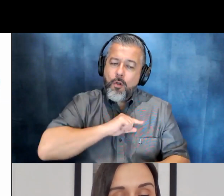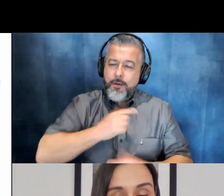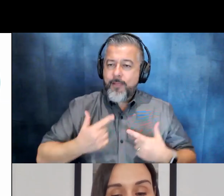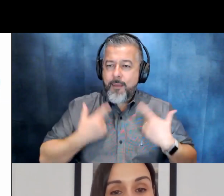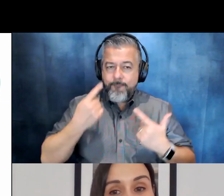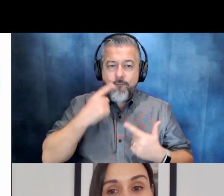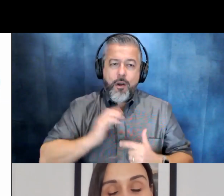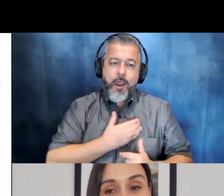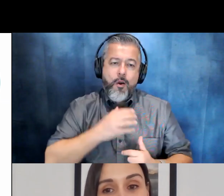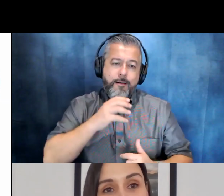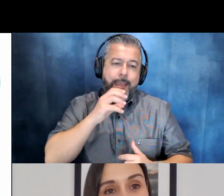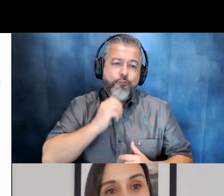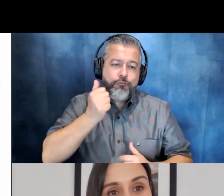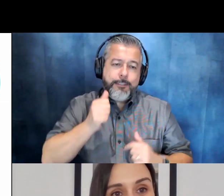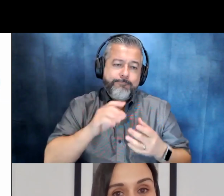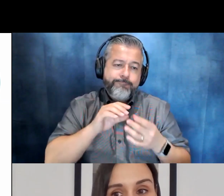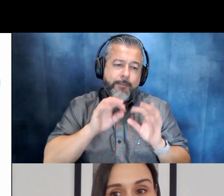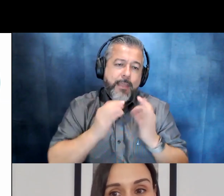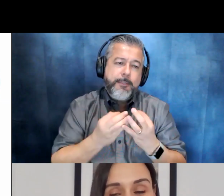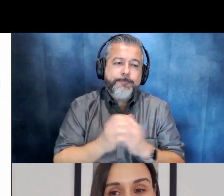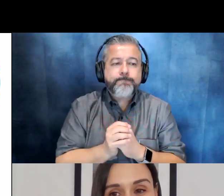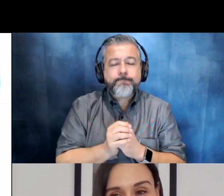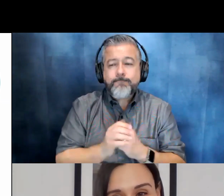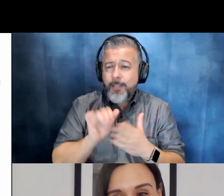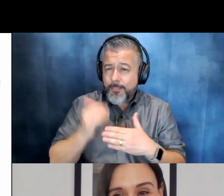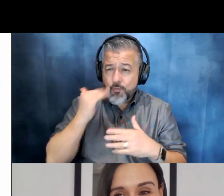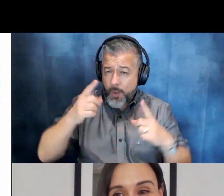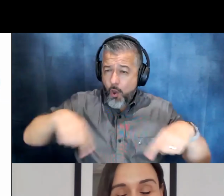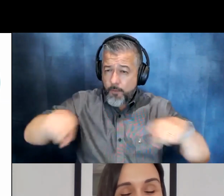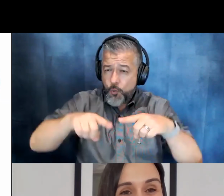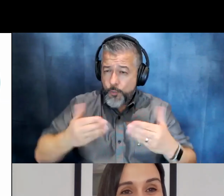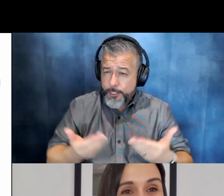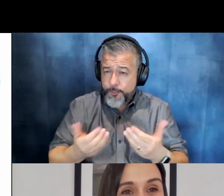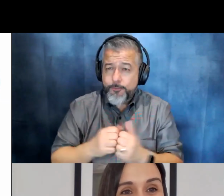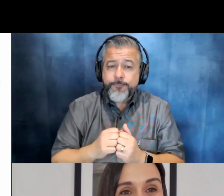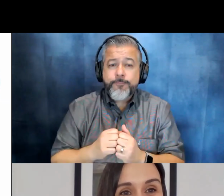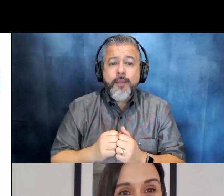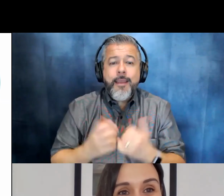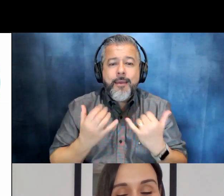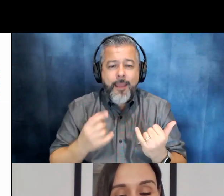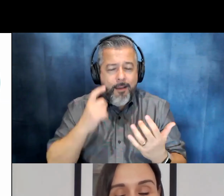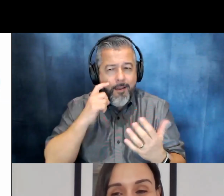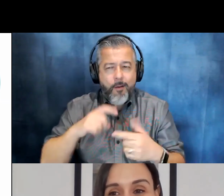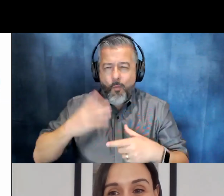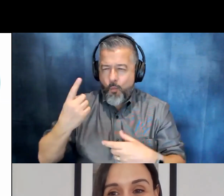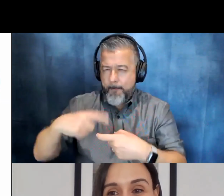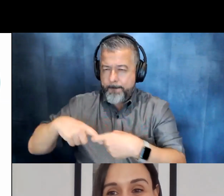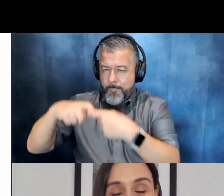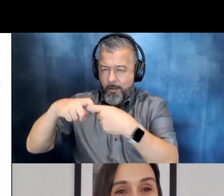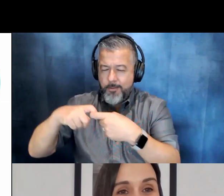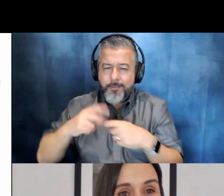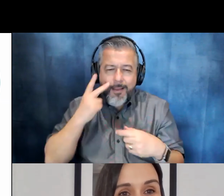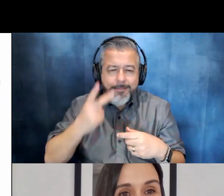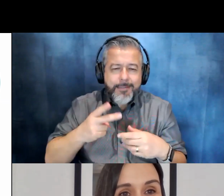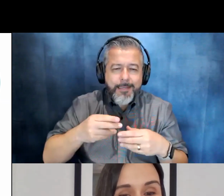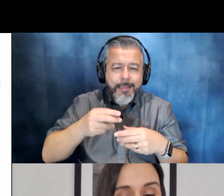here. So just pause for a moment, everyone. I'm seeing kind of the list of everyone who's here today. I'm so impressed by all the